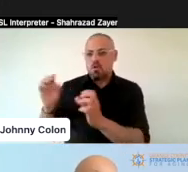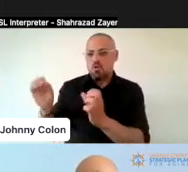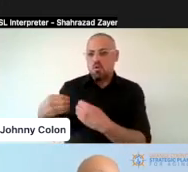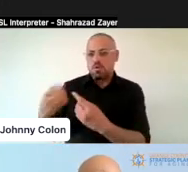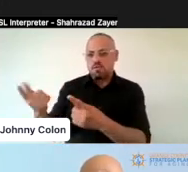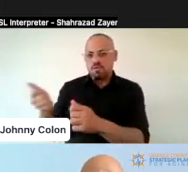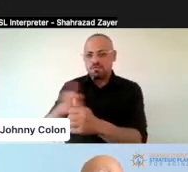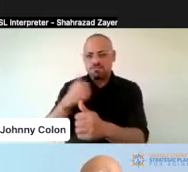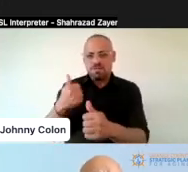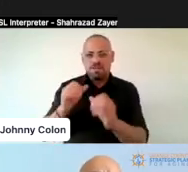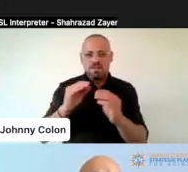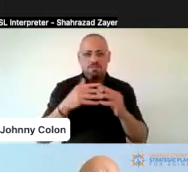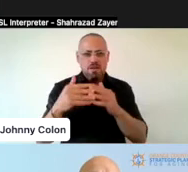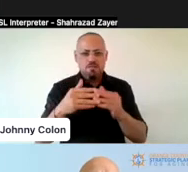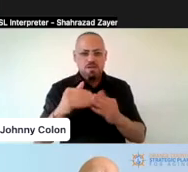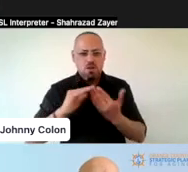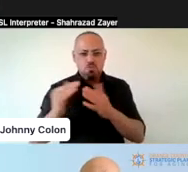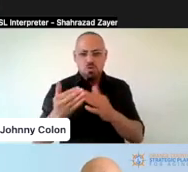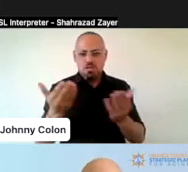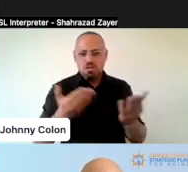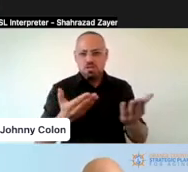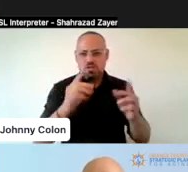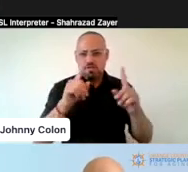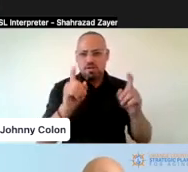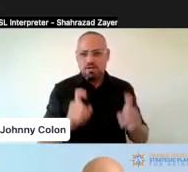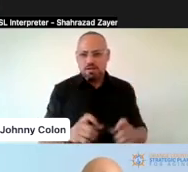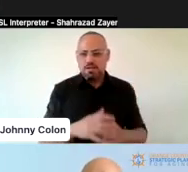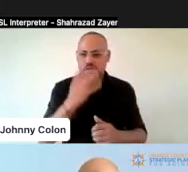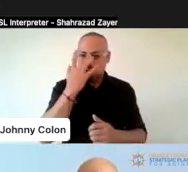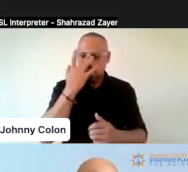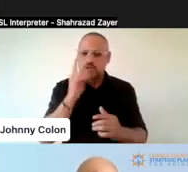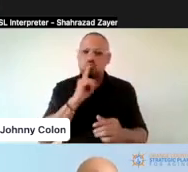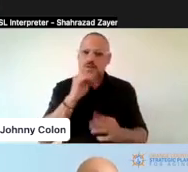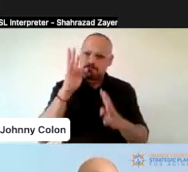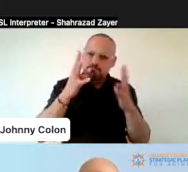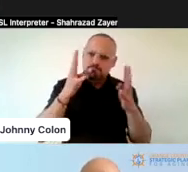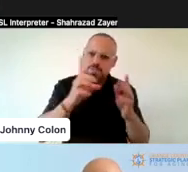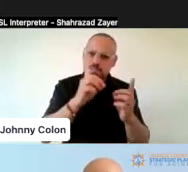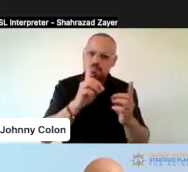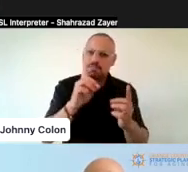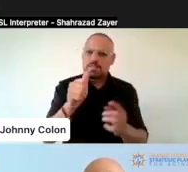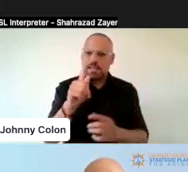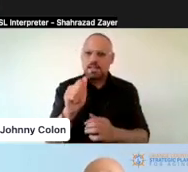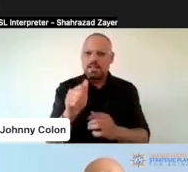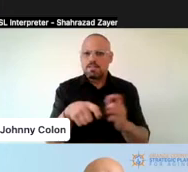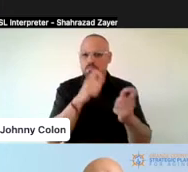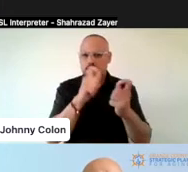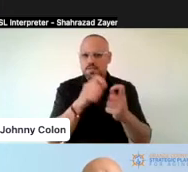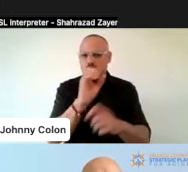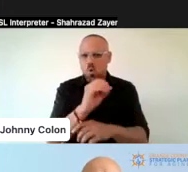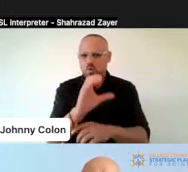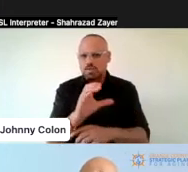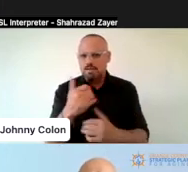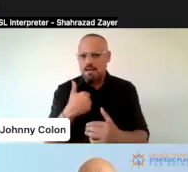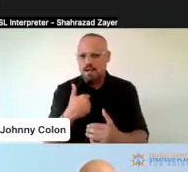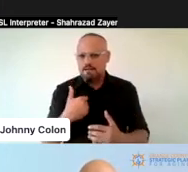from the American Community Survey data and look at really generated data that's generated specifically in Orange County. So